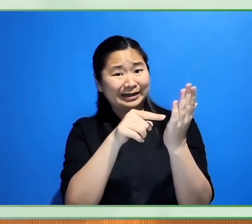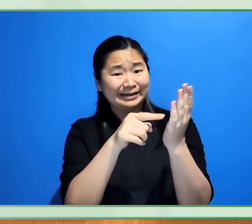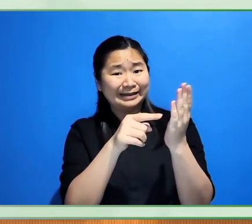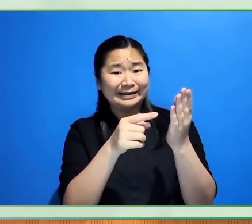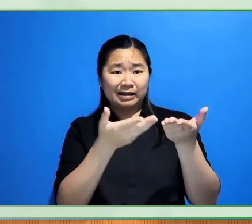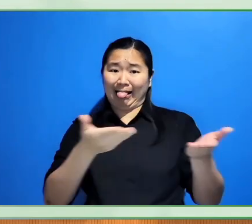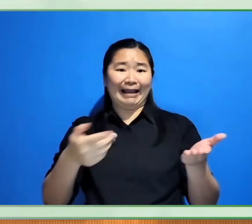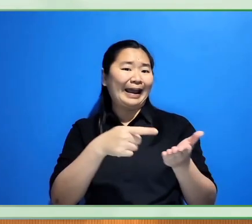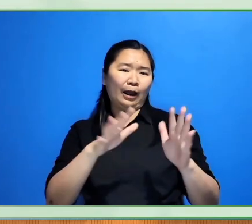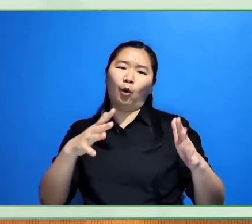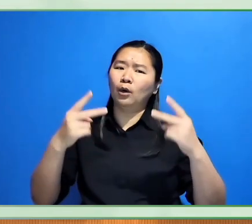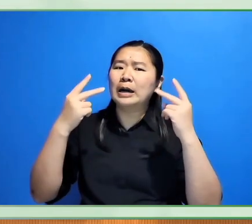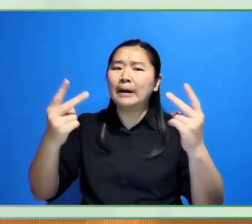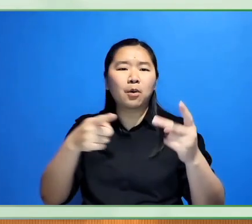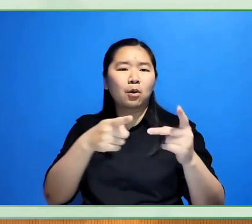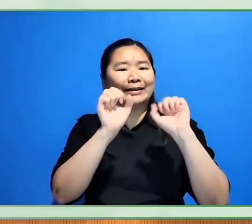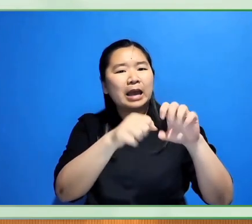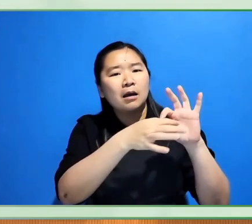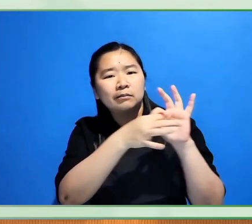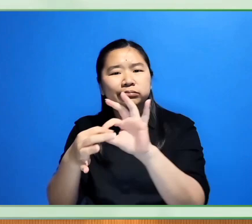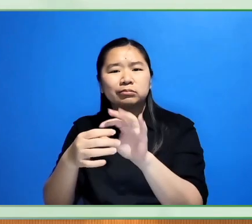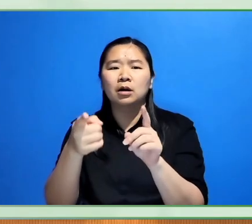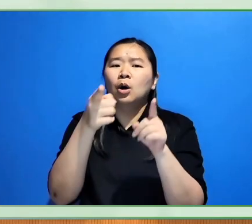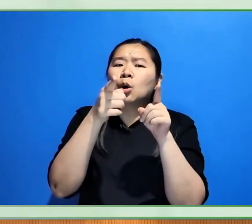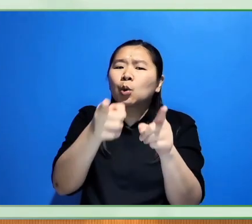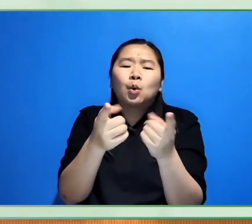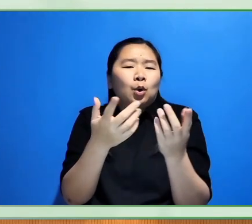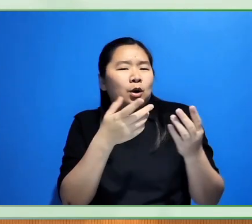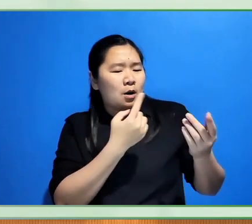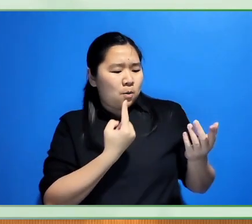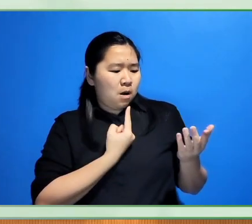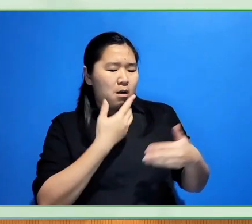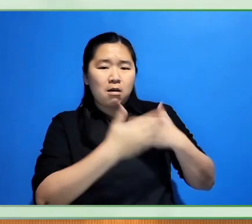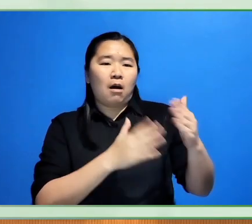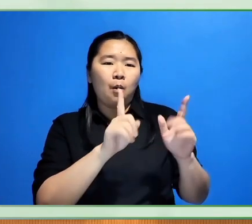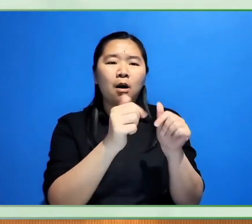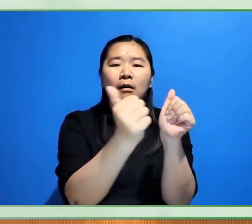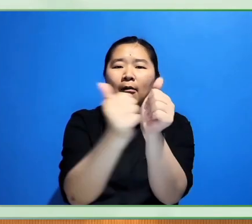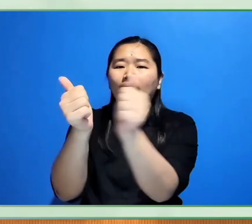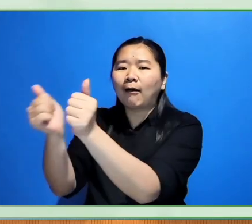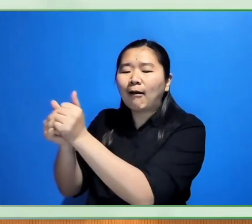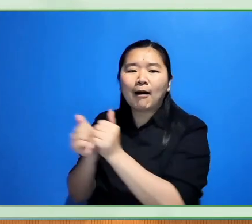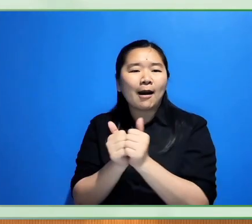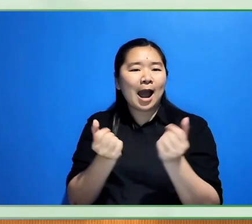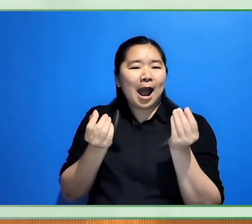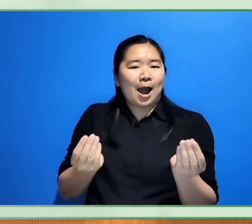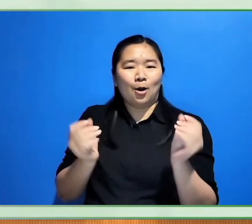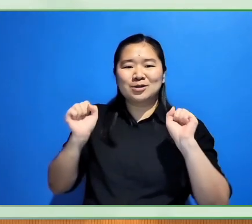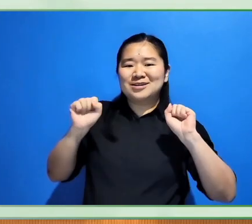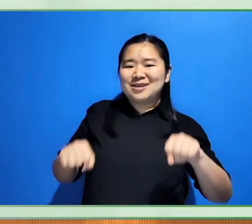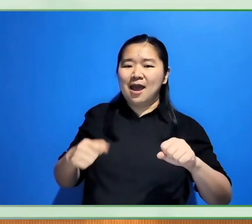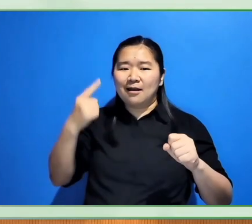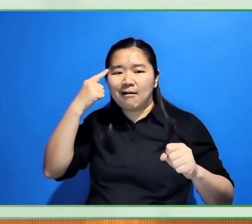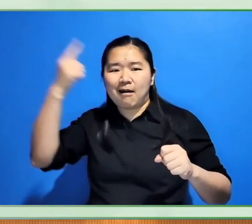time, and which is precious. Procurement and place, whether you work in an urban